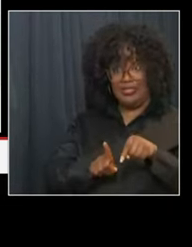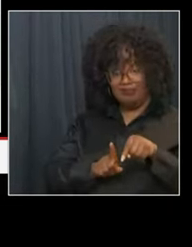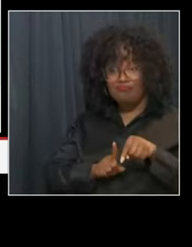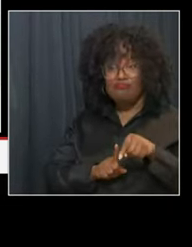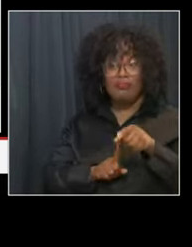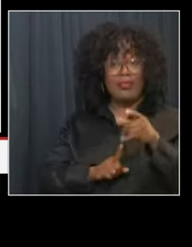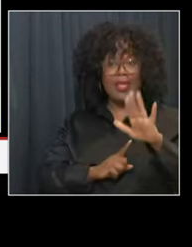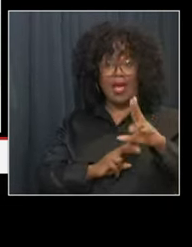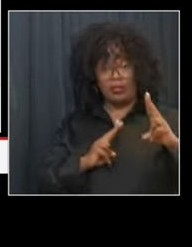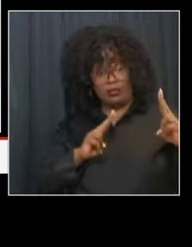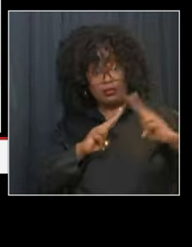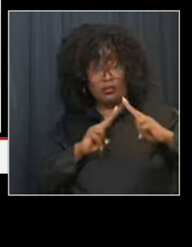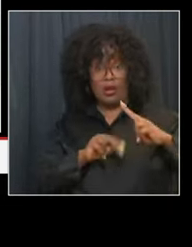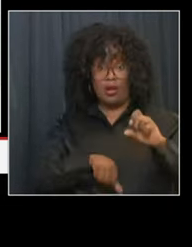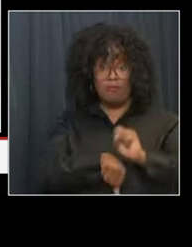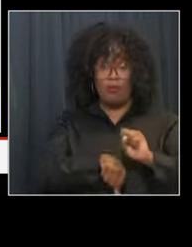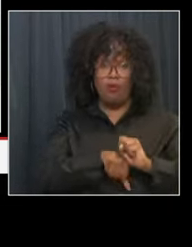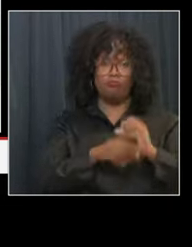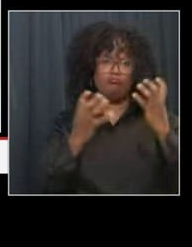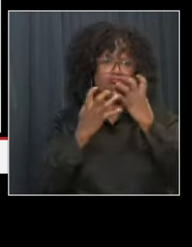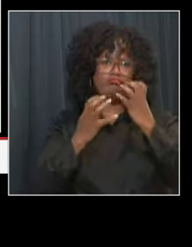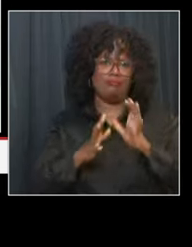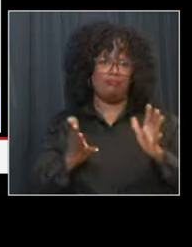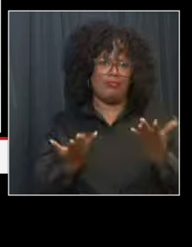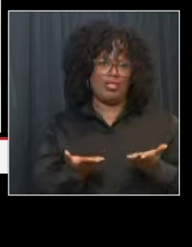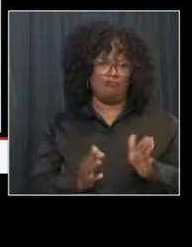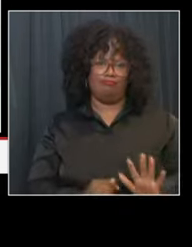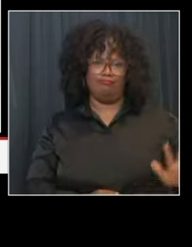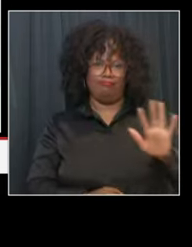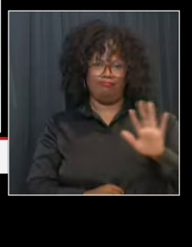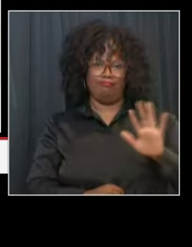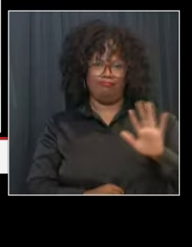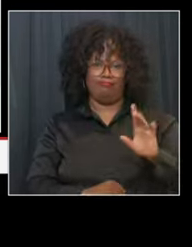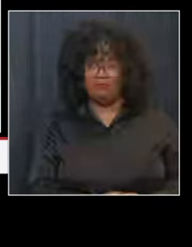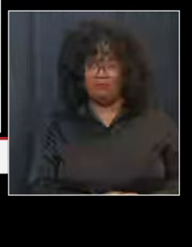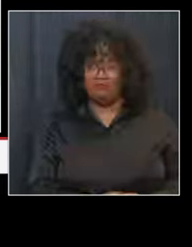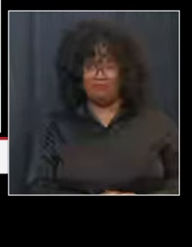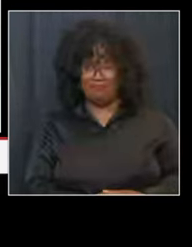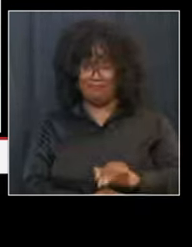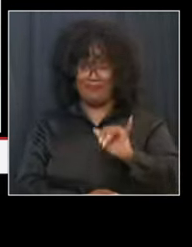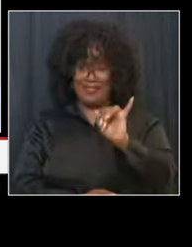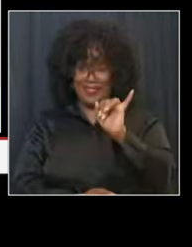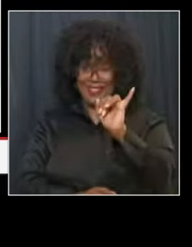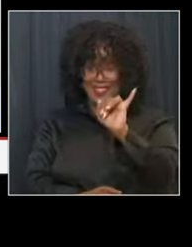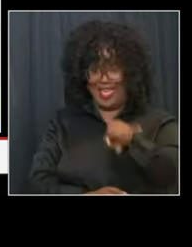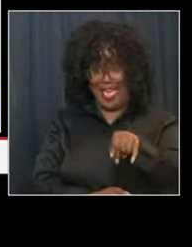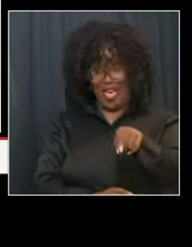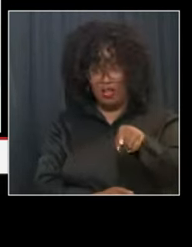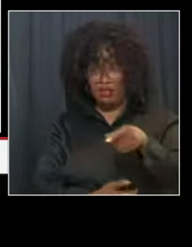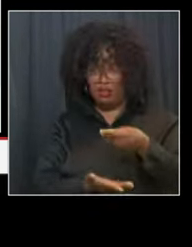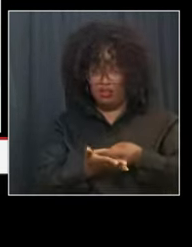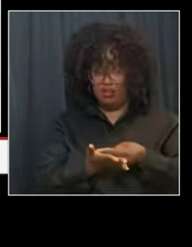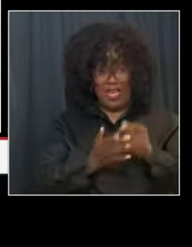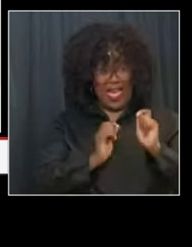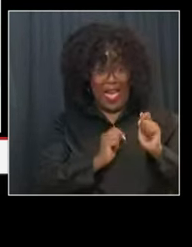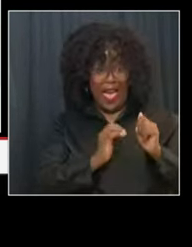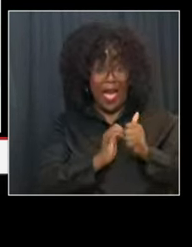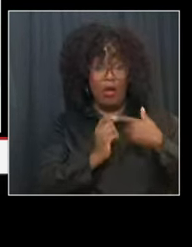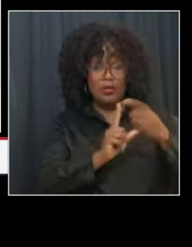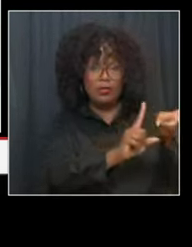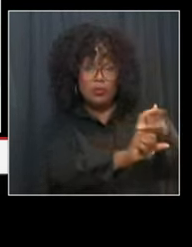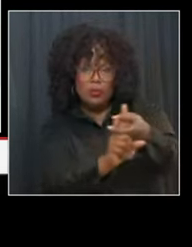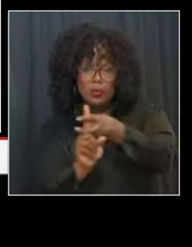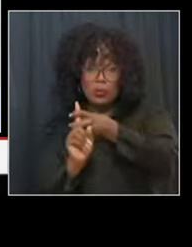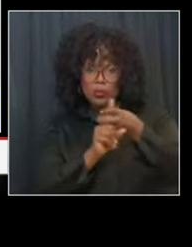employees in the country, and it's important that we invest in retaining the best. And so what you'll see here is something that's really exciting and